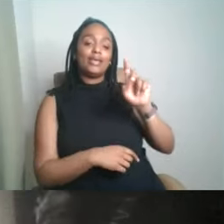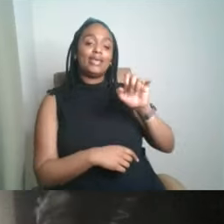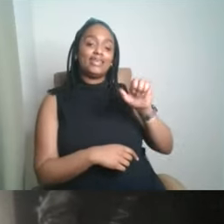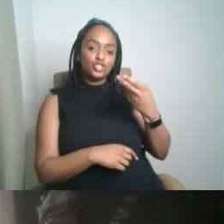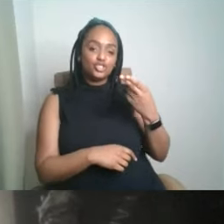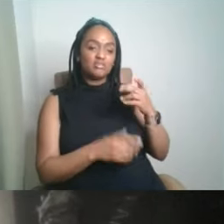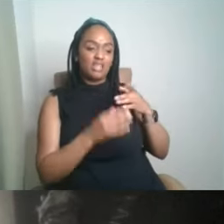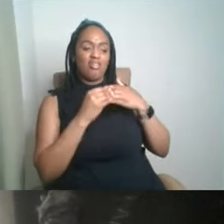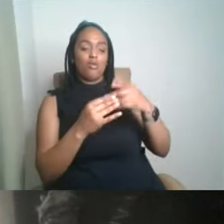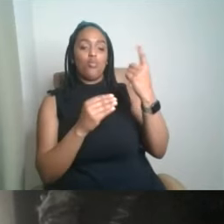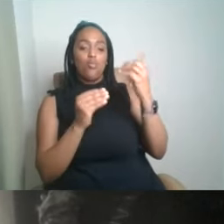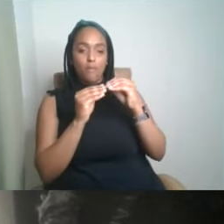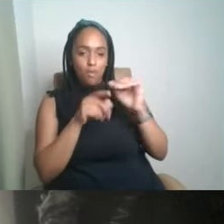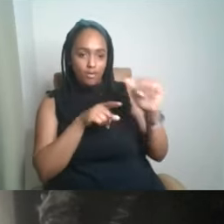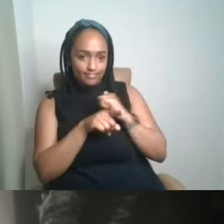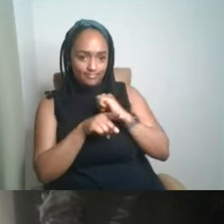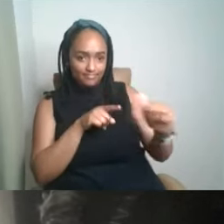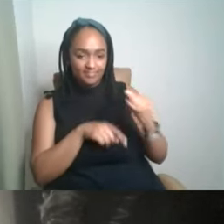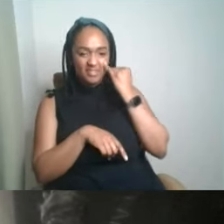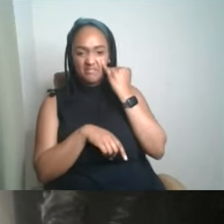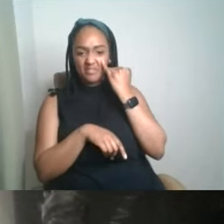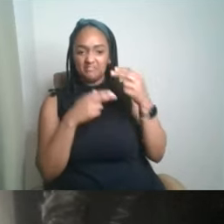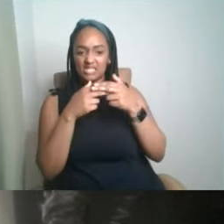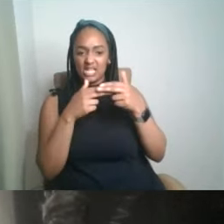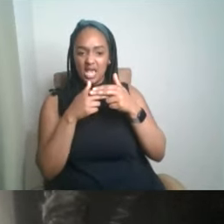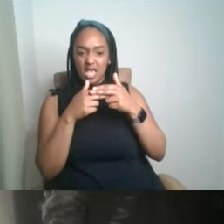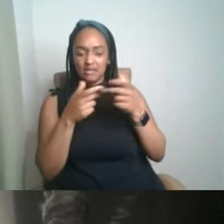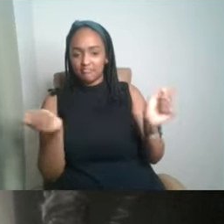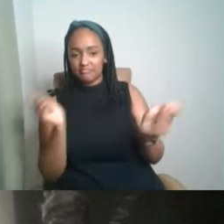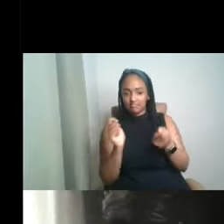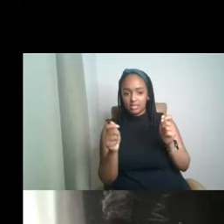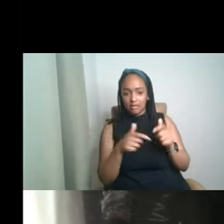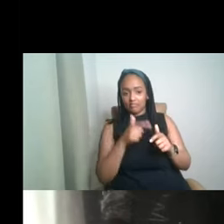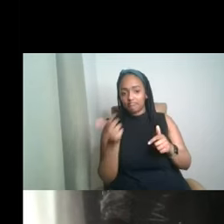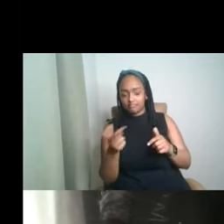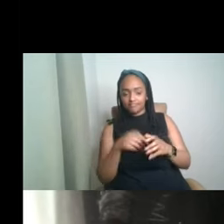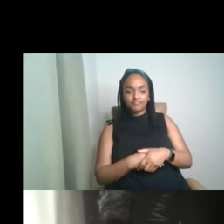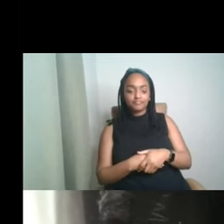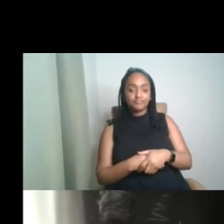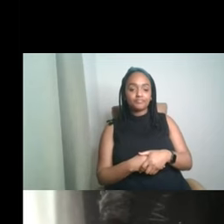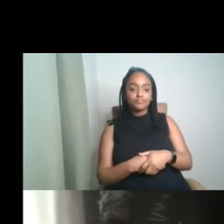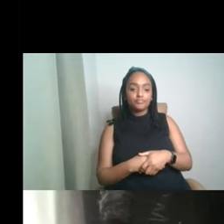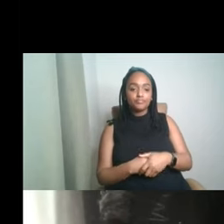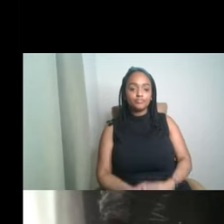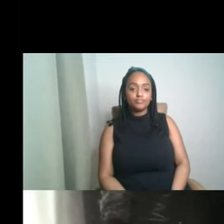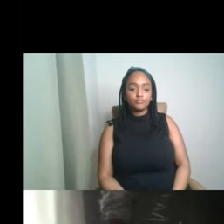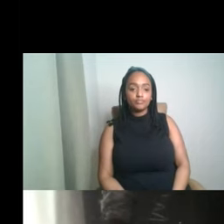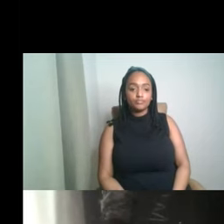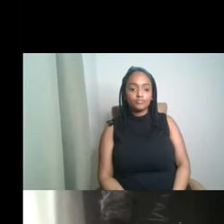exercise. If we can go to the next slide, I do believe, which is